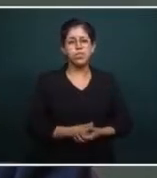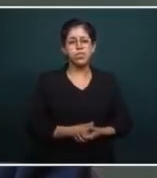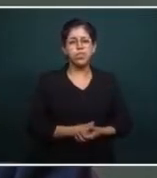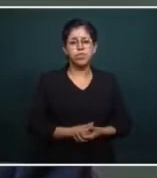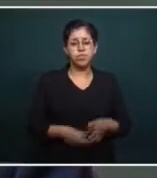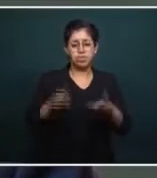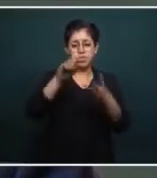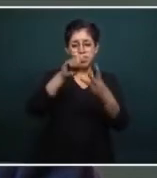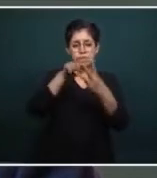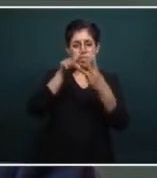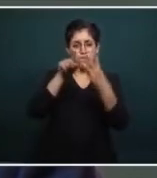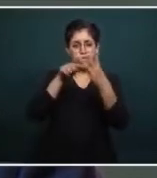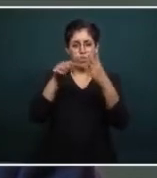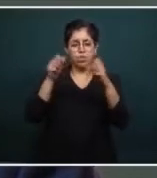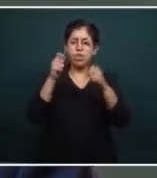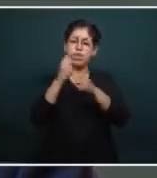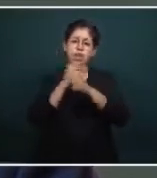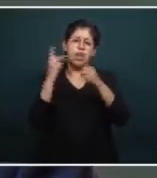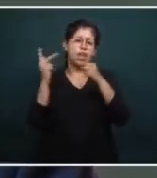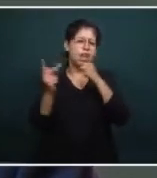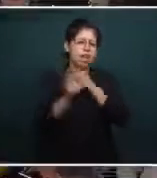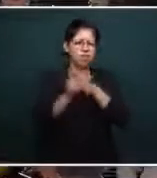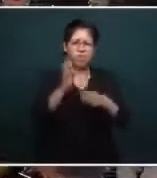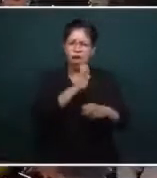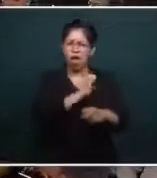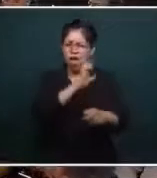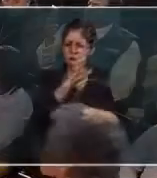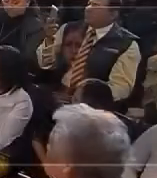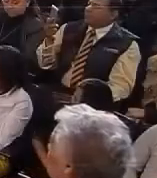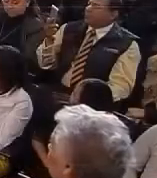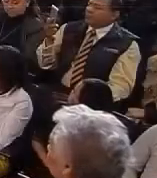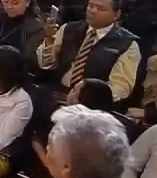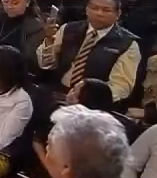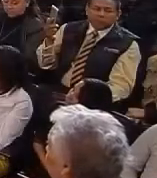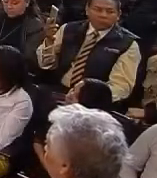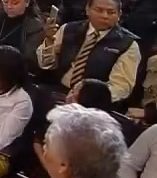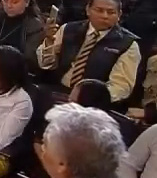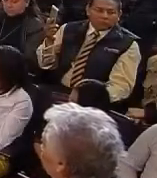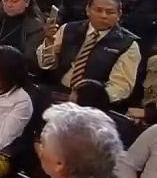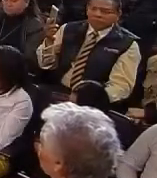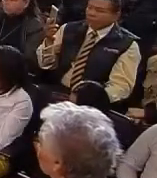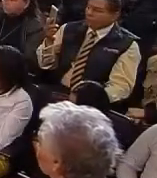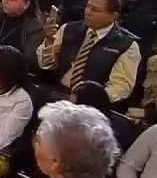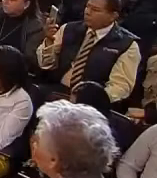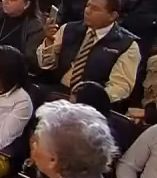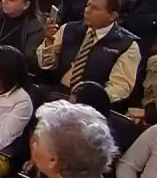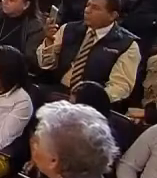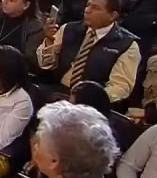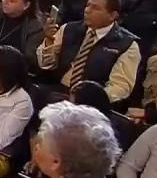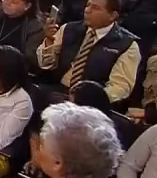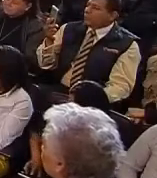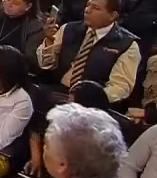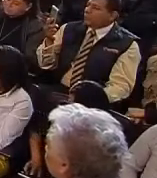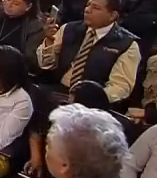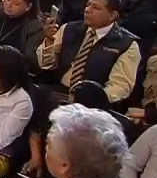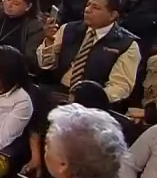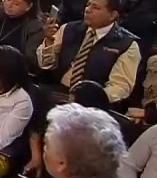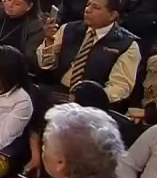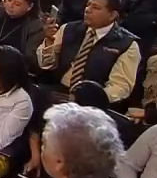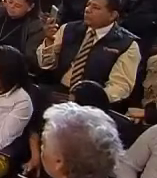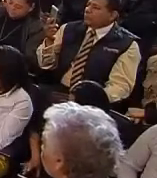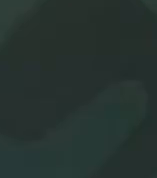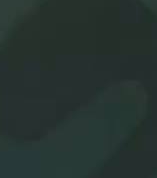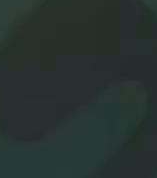3 países, and from 3 en countries, especial in Honduras. especially from Honduras. casi